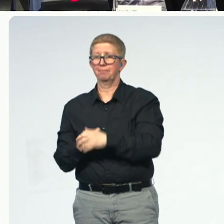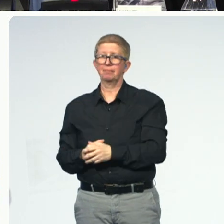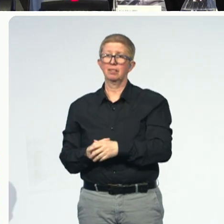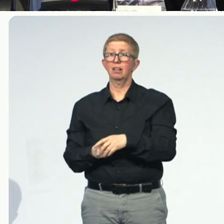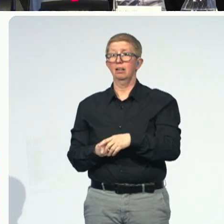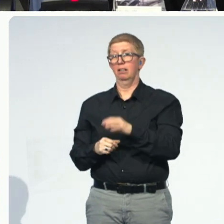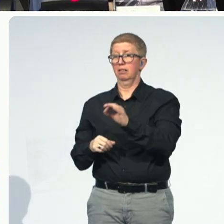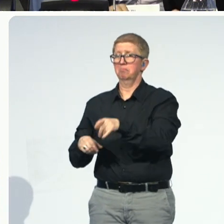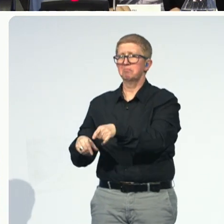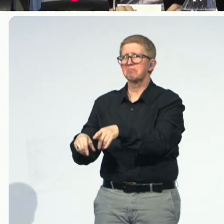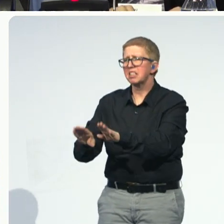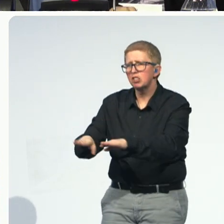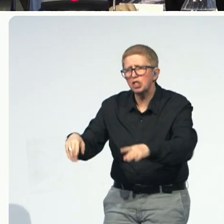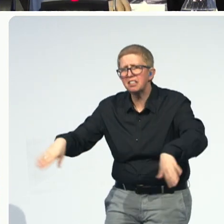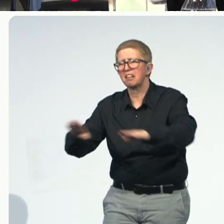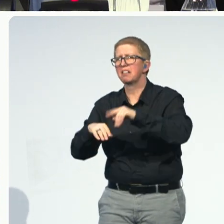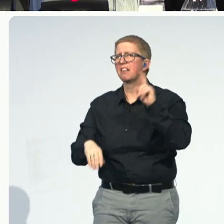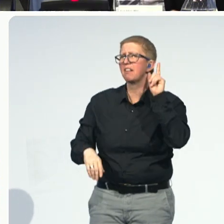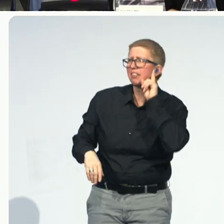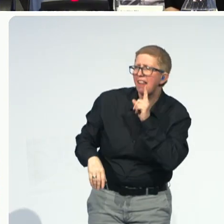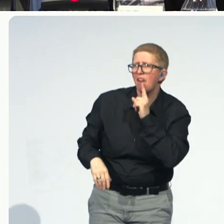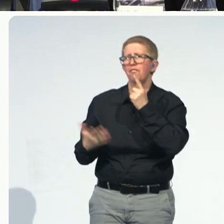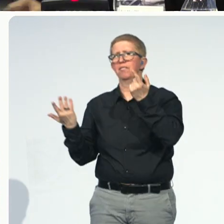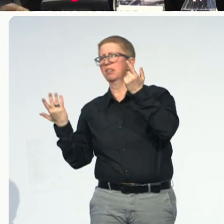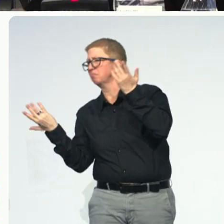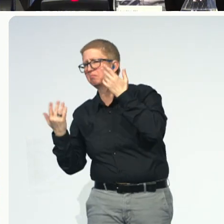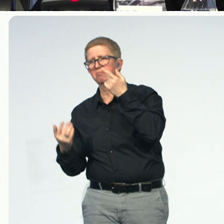children, are studying in the mainstream setting.